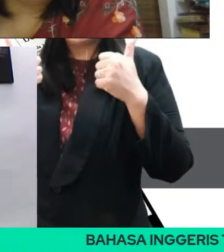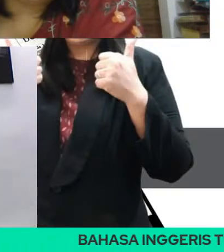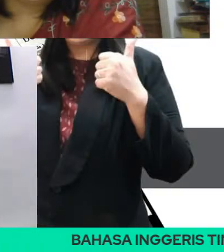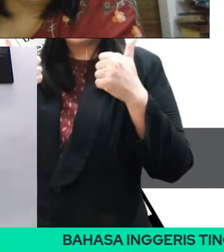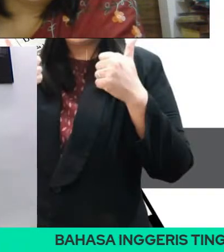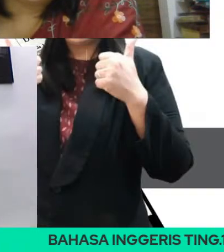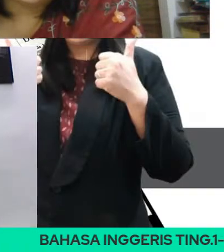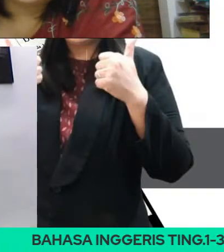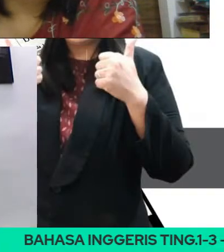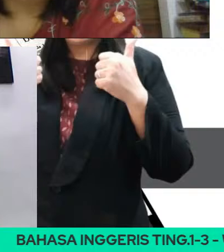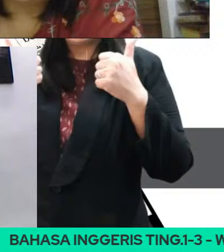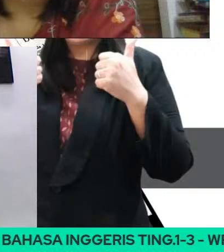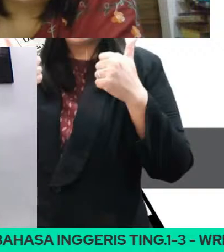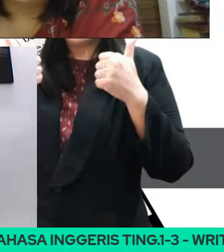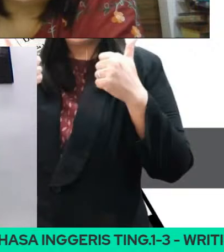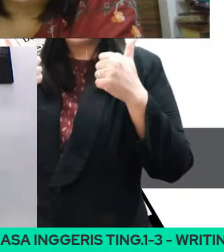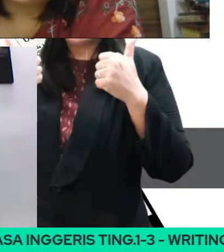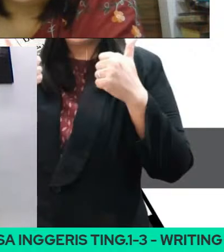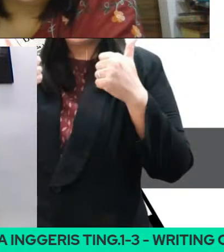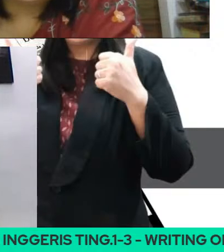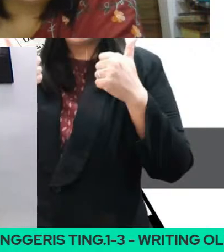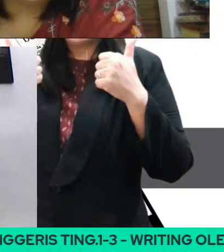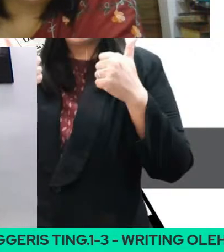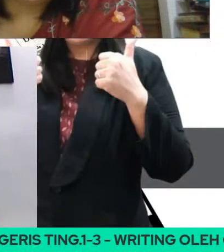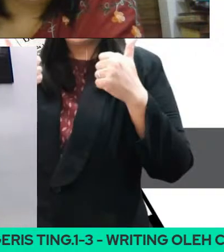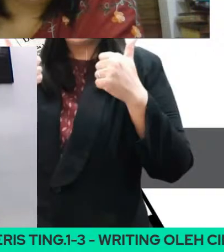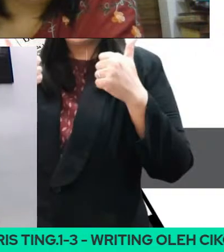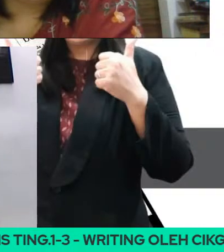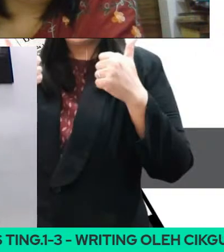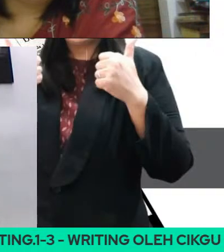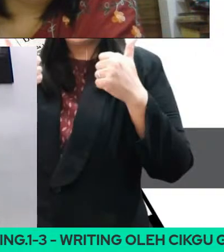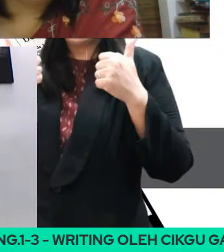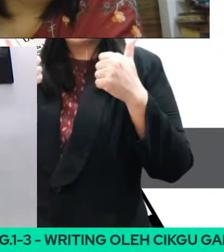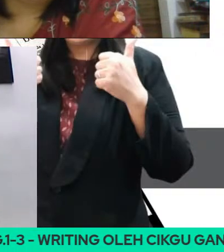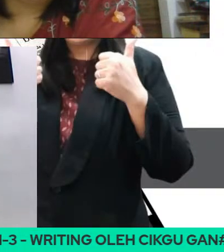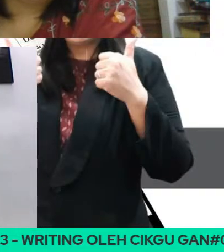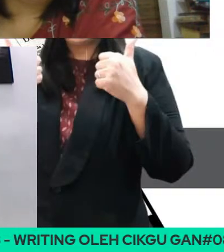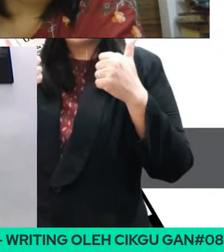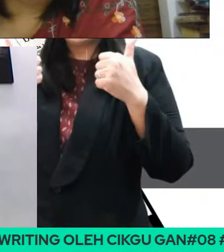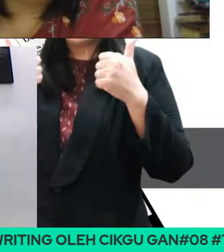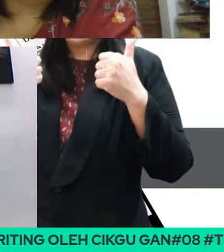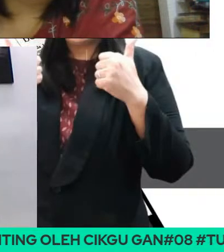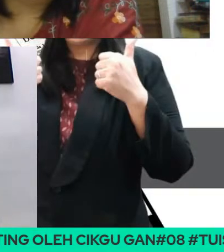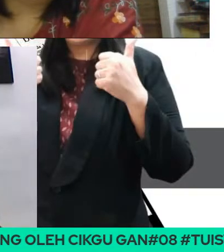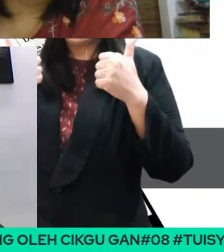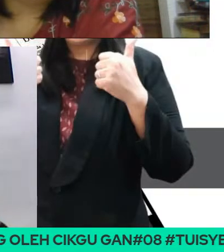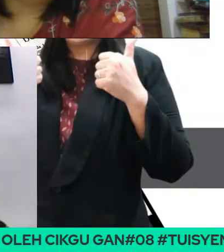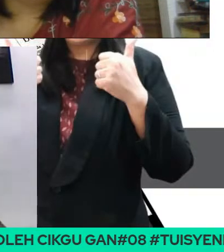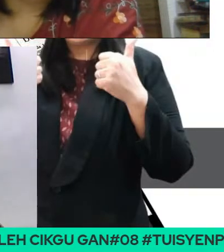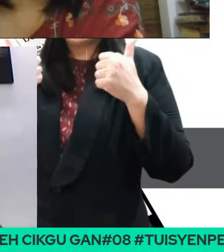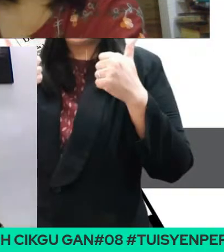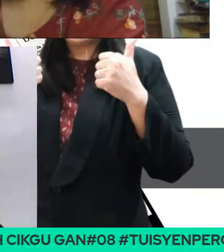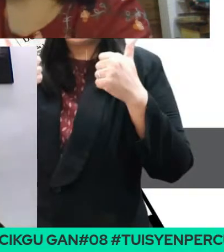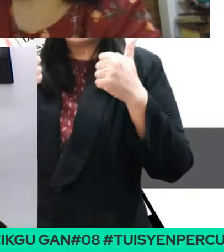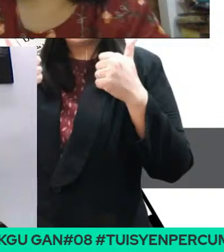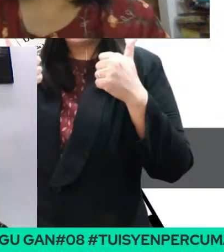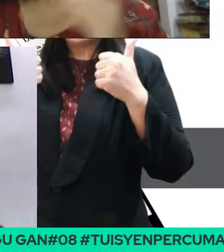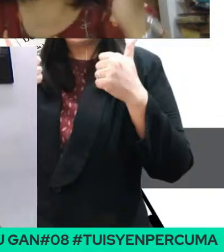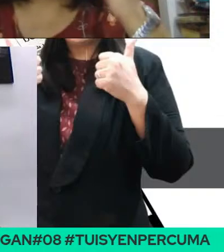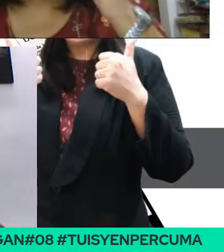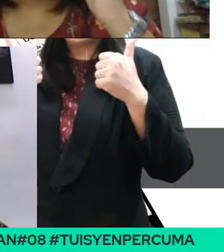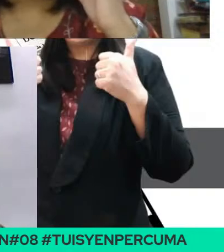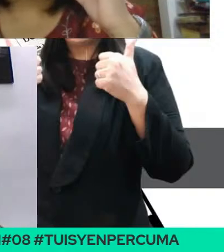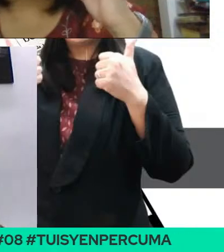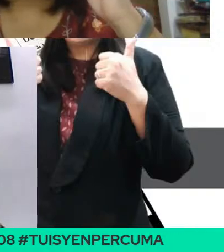4, and even from 1, from 2, from 3 classes. Okay, it's good. All right, okay. And if you feel like you want to